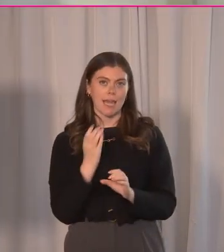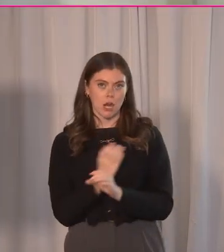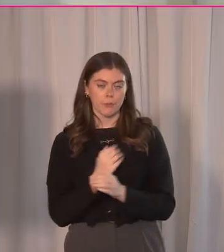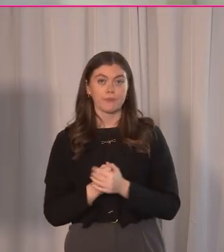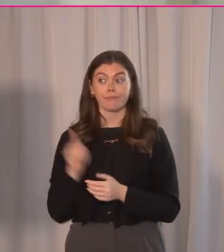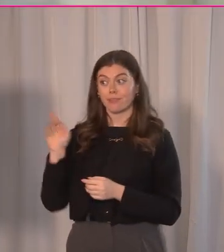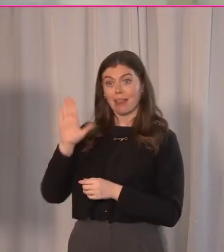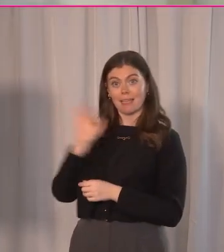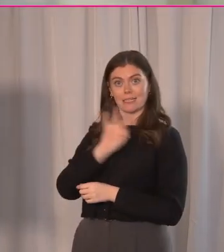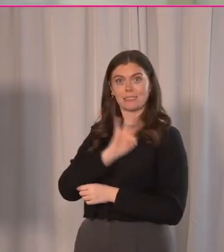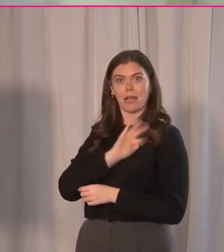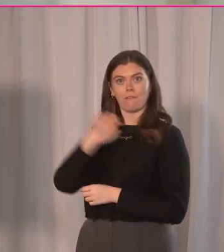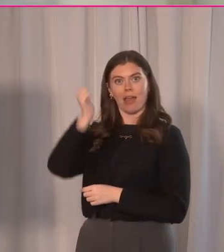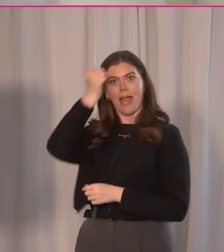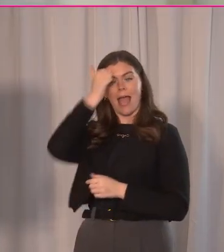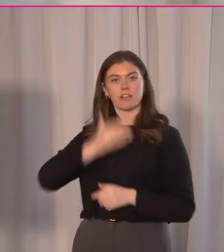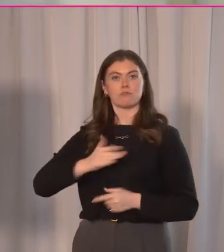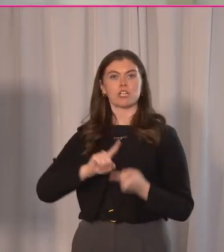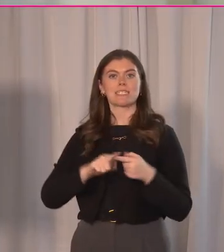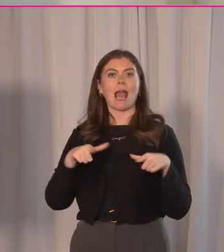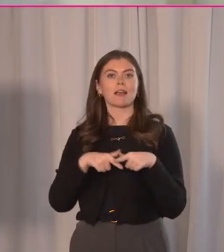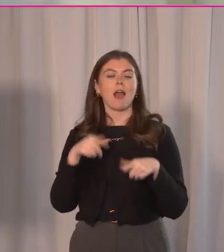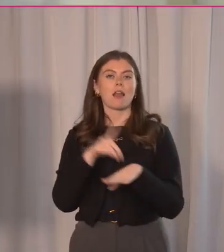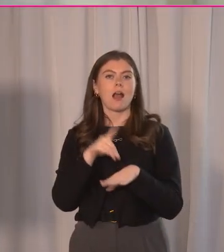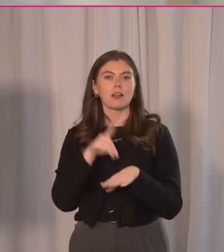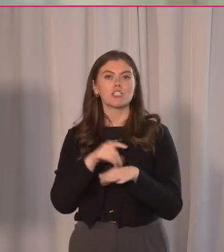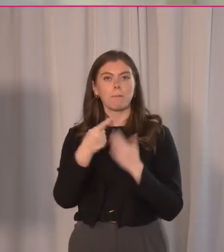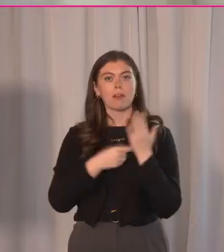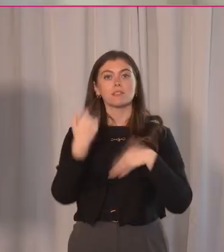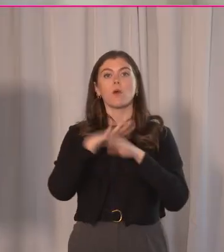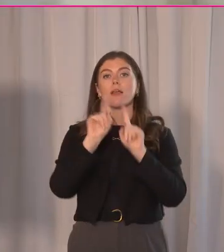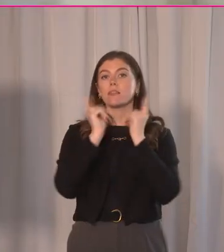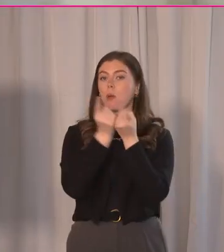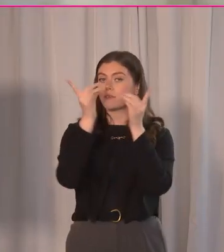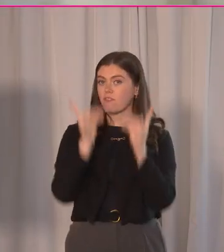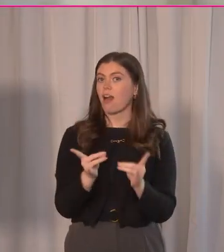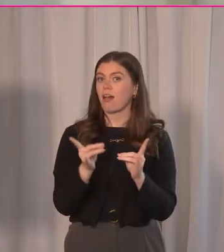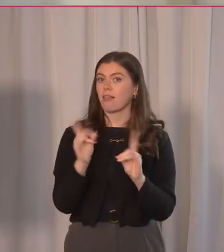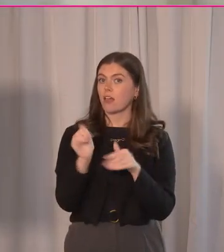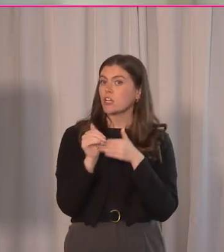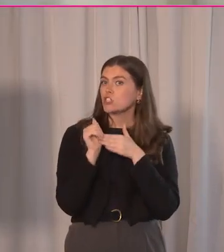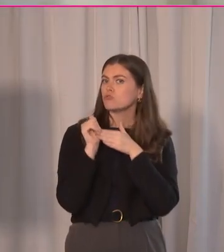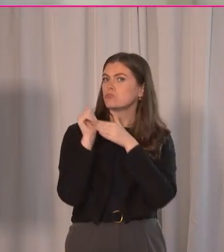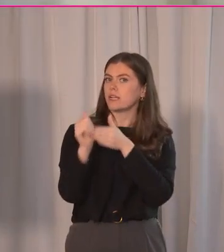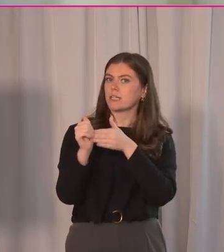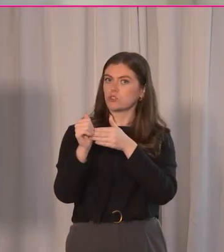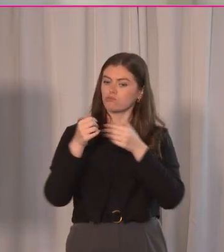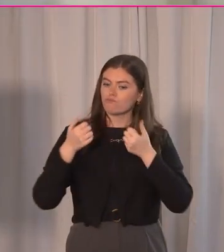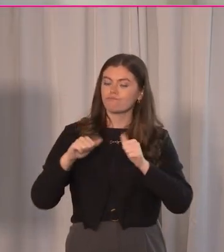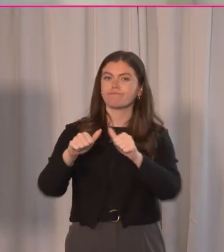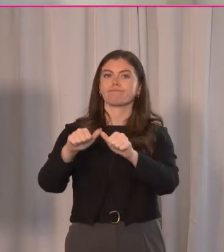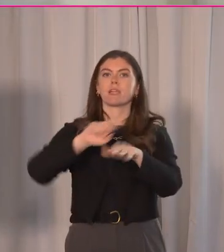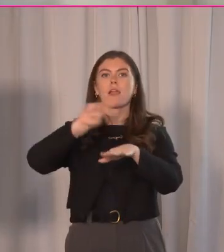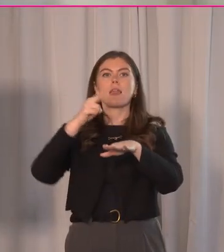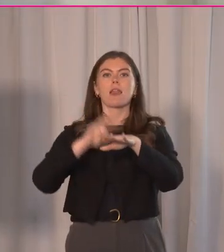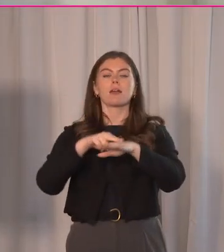Linda herself is Head of Maternity and Gynaecology Policy at the Department of Health, and there she leads on driving the implementation of the National